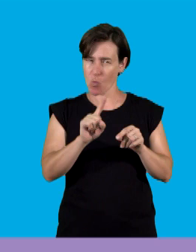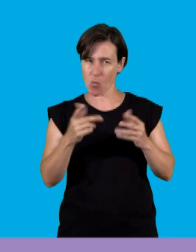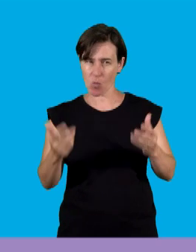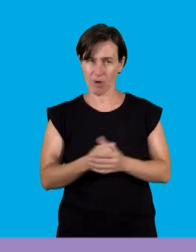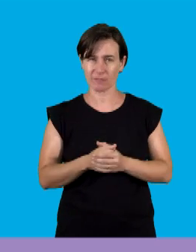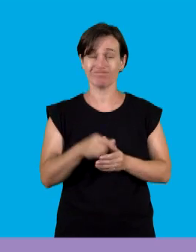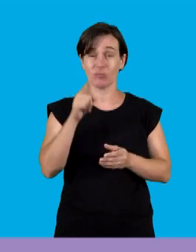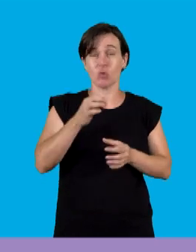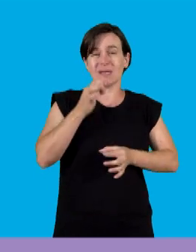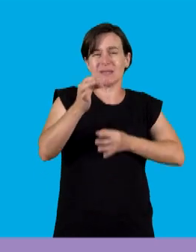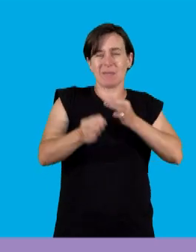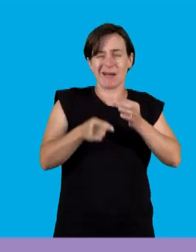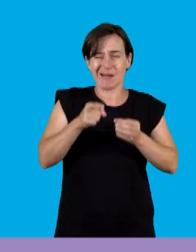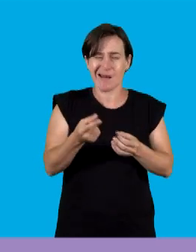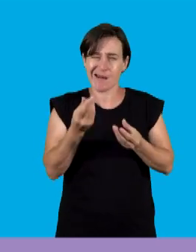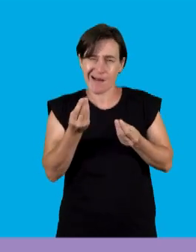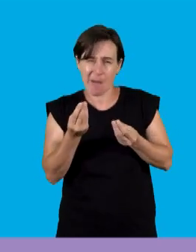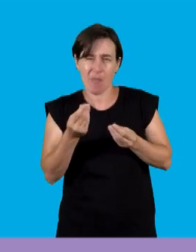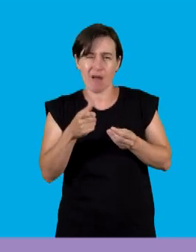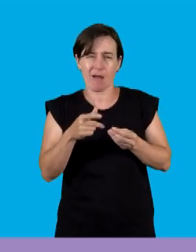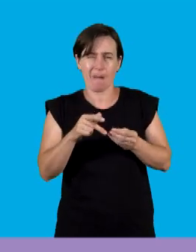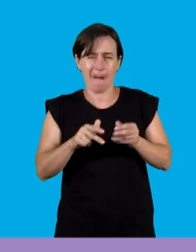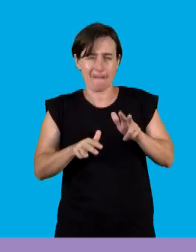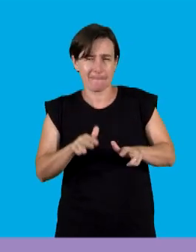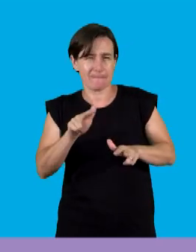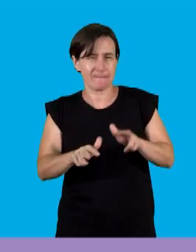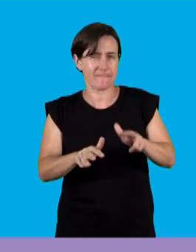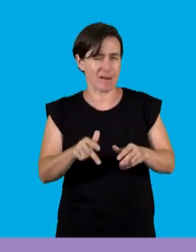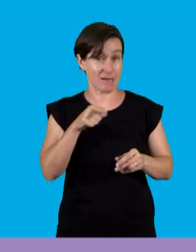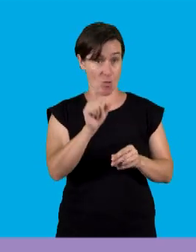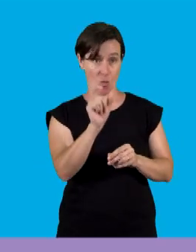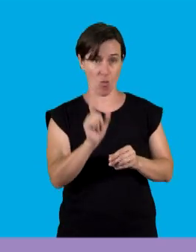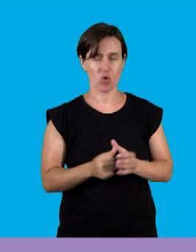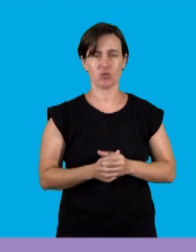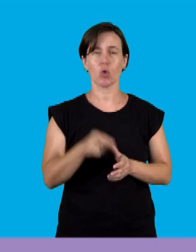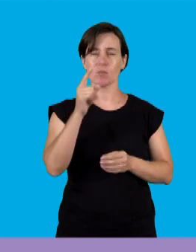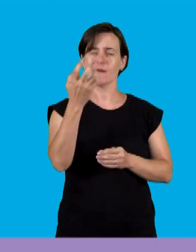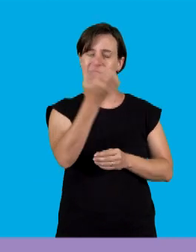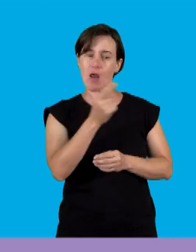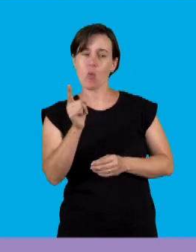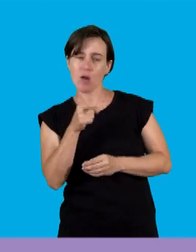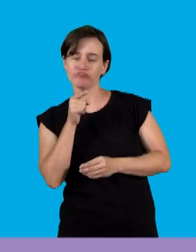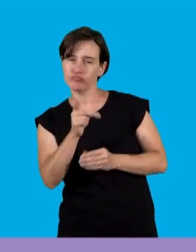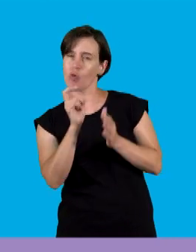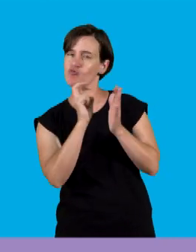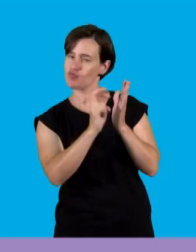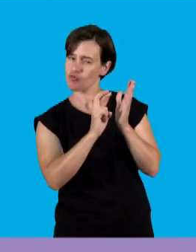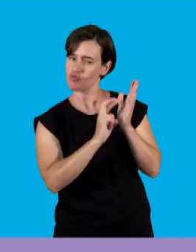the numeric pattern in words, find the general rule of numeric